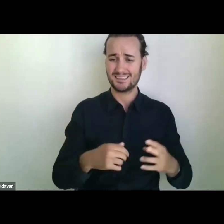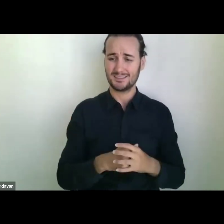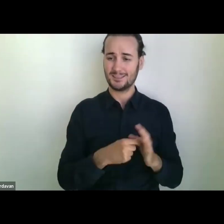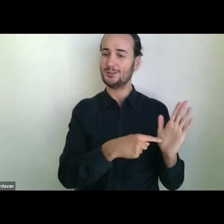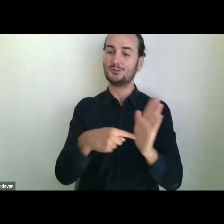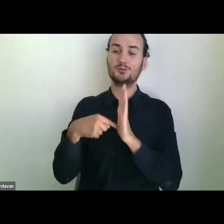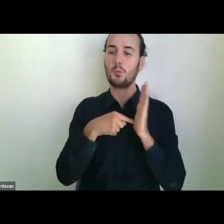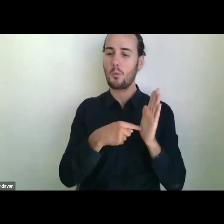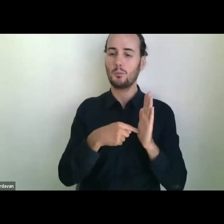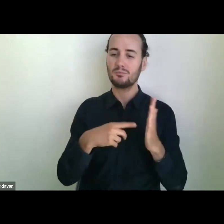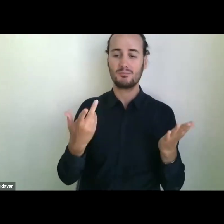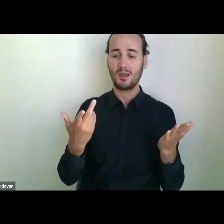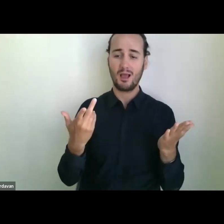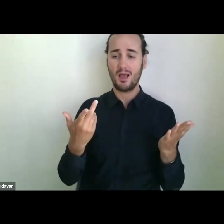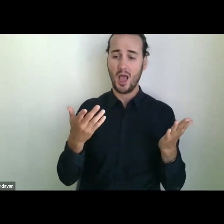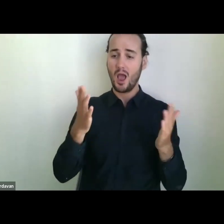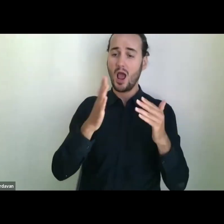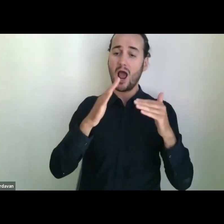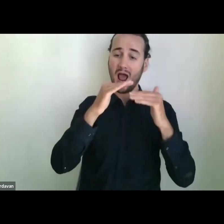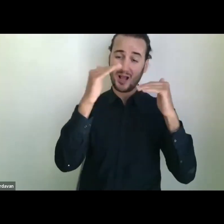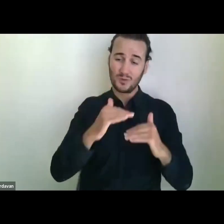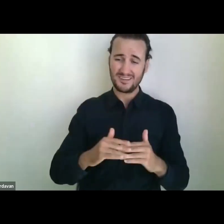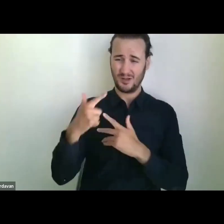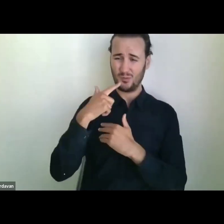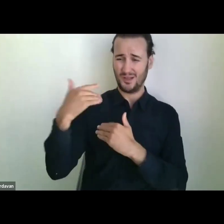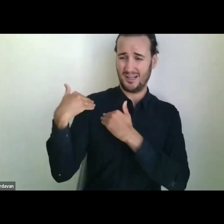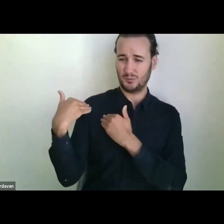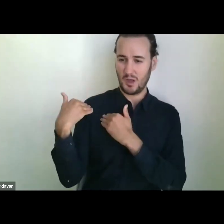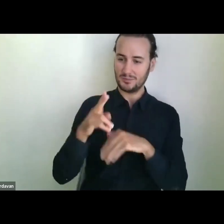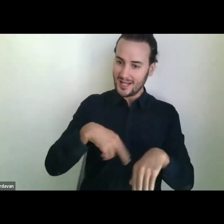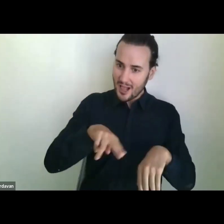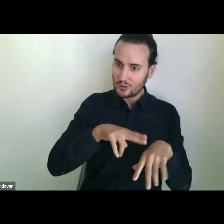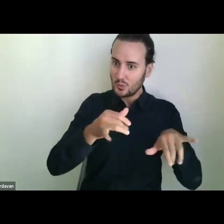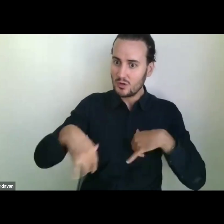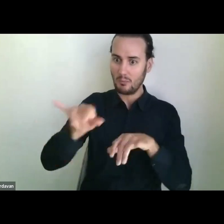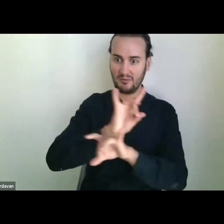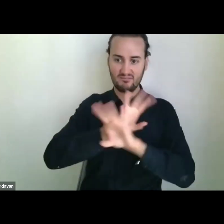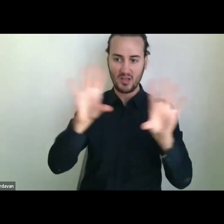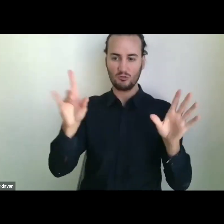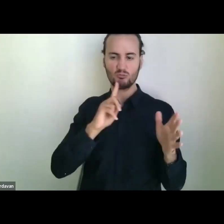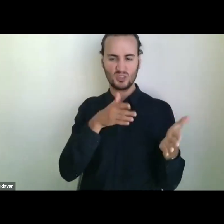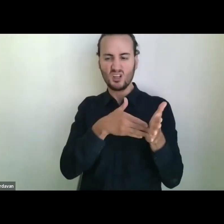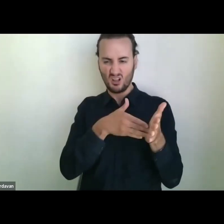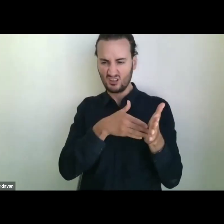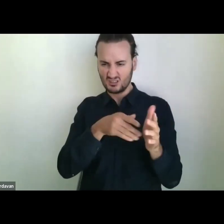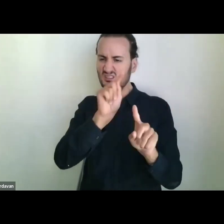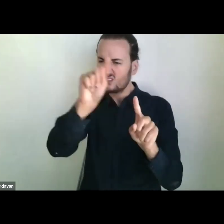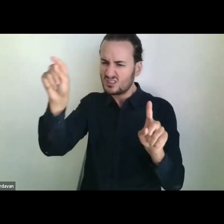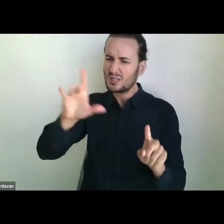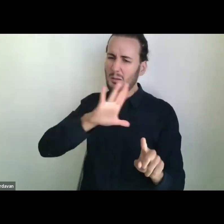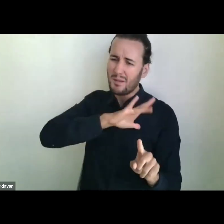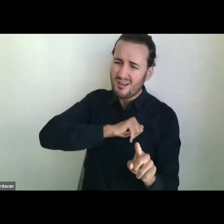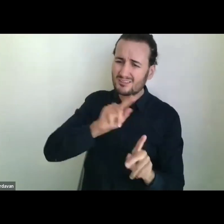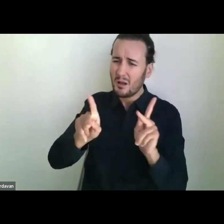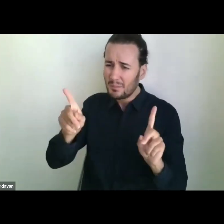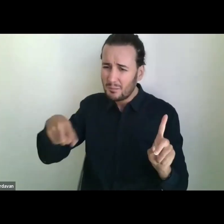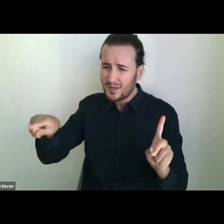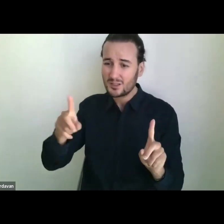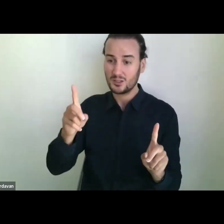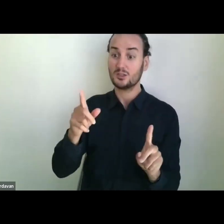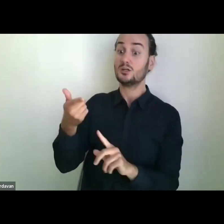civilians, revealing a hierarchy of culpability that normalizes violence against certain Palestinians, where